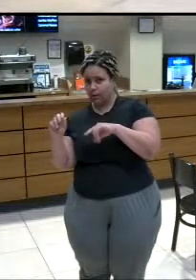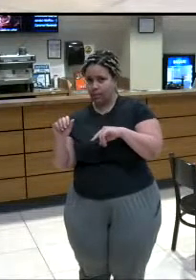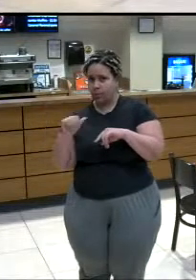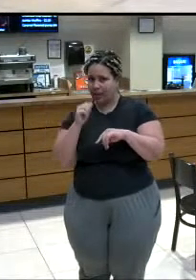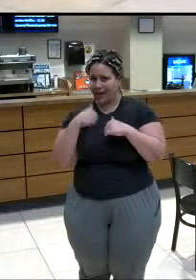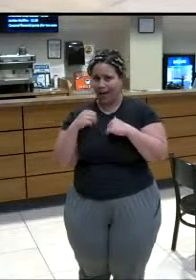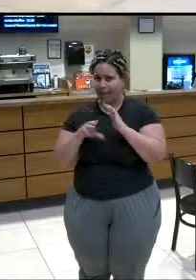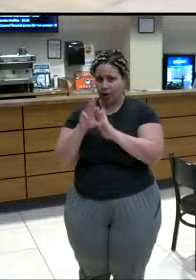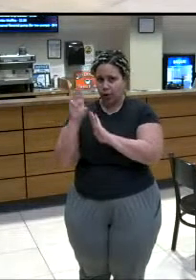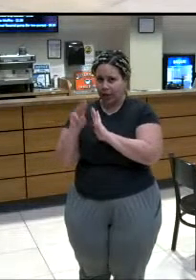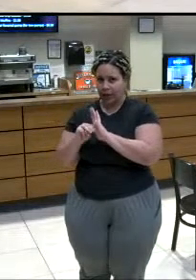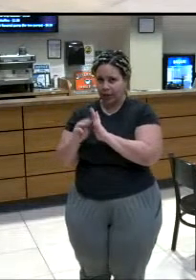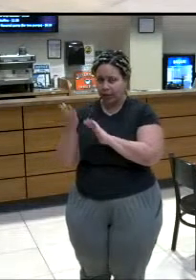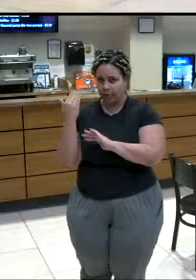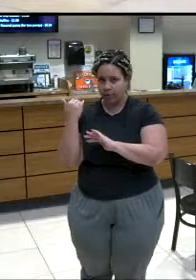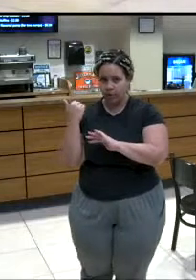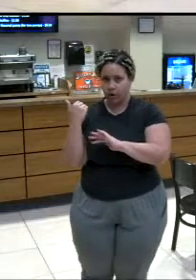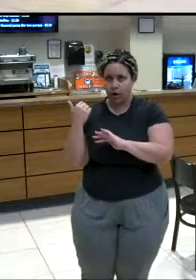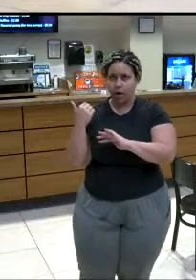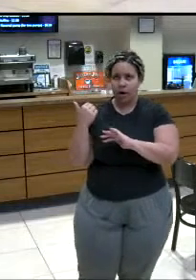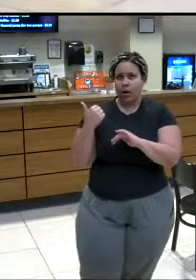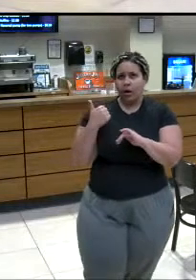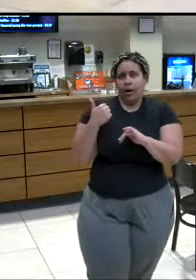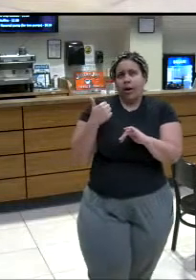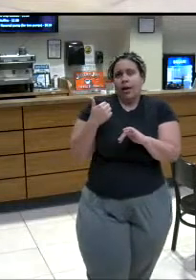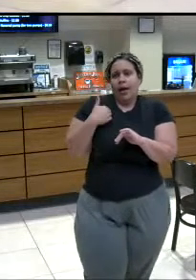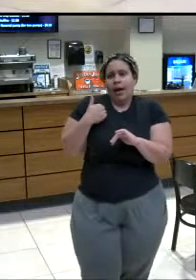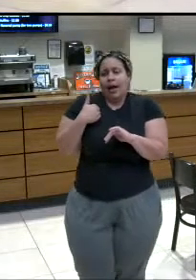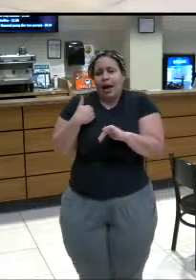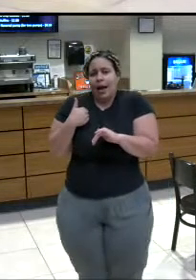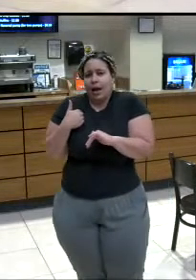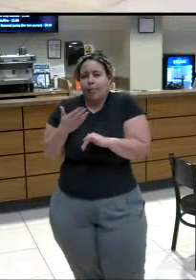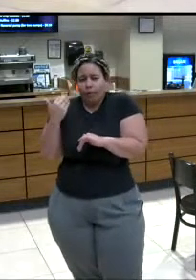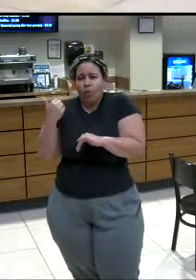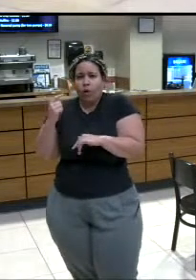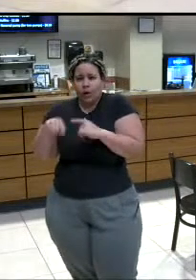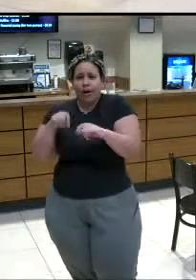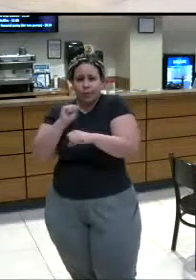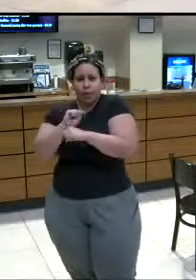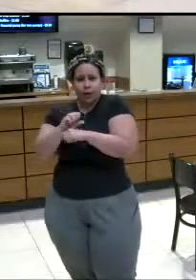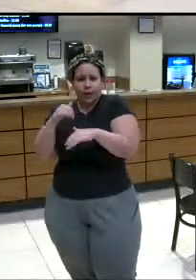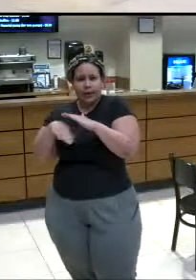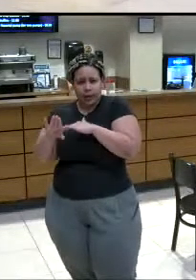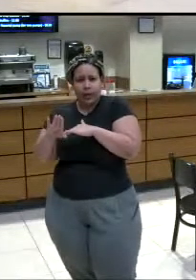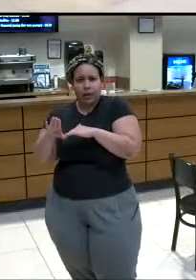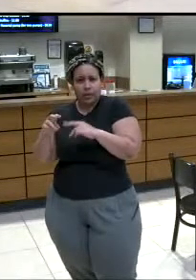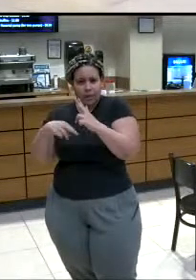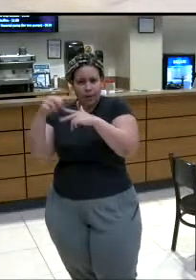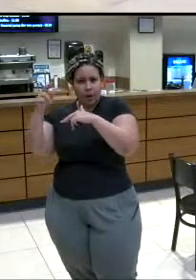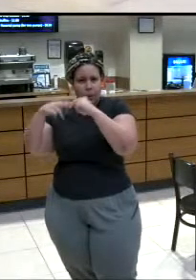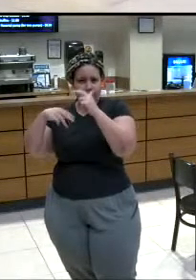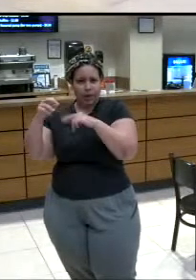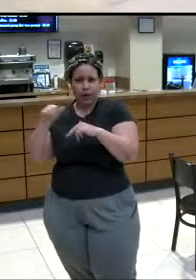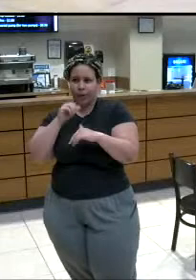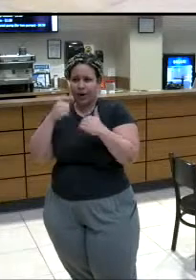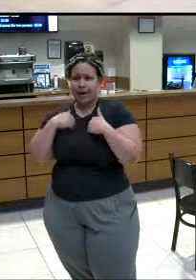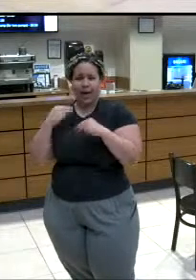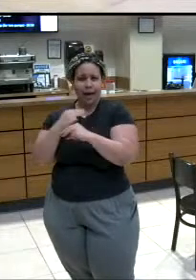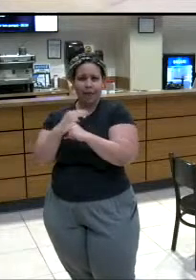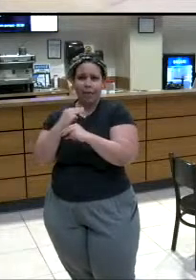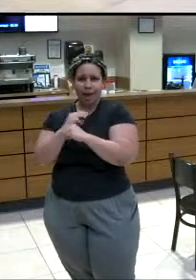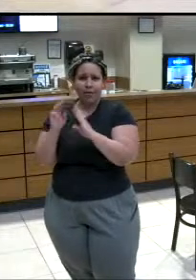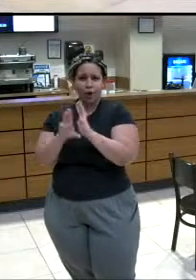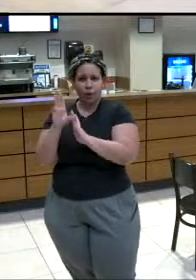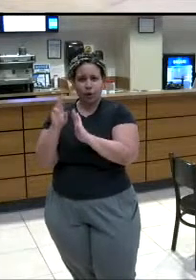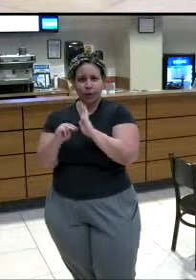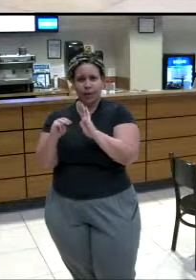when and I haven't been out of the building that long, we did not have a math curriculum for those early grades, which